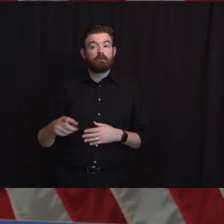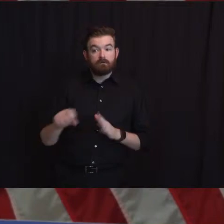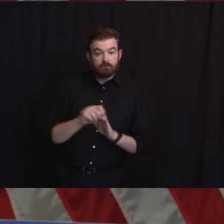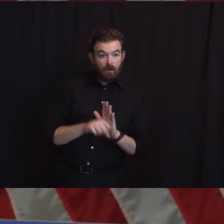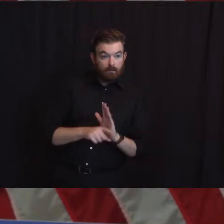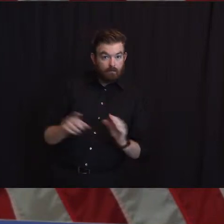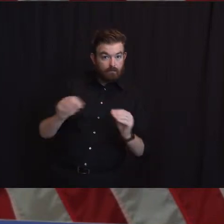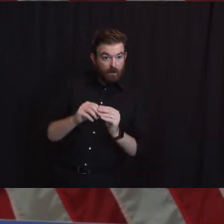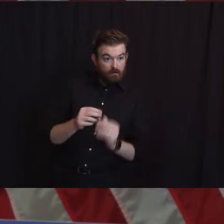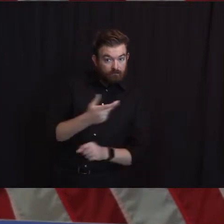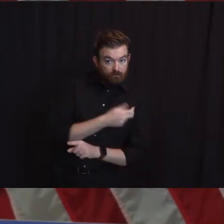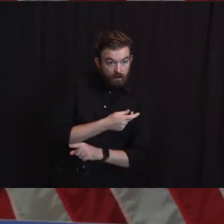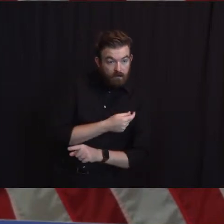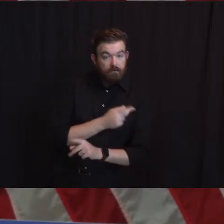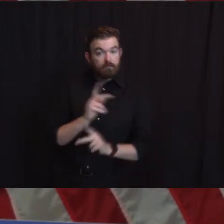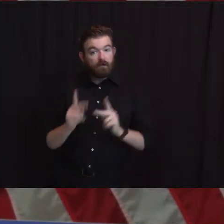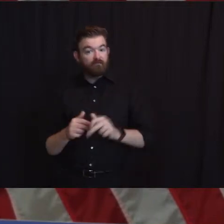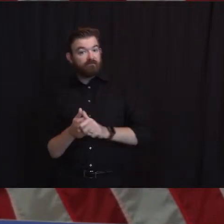where appropriate,